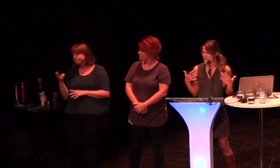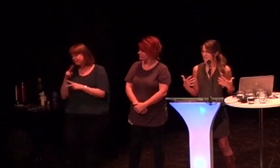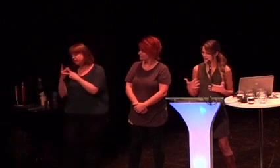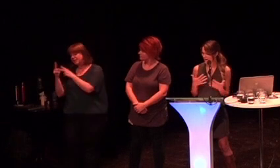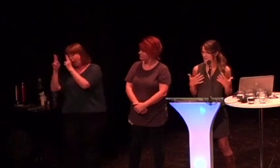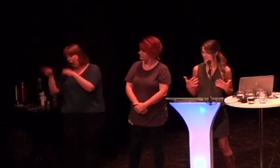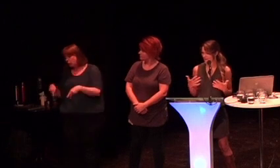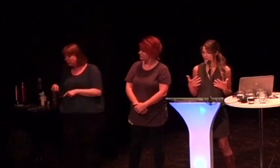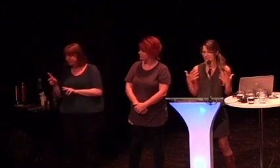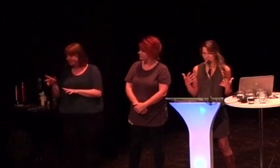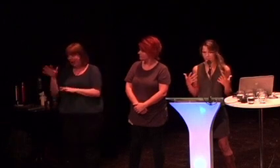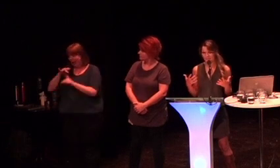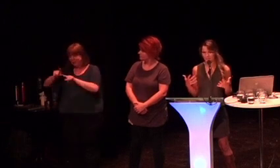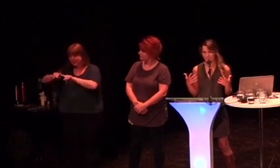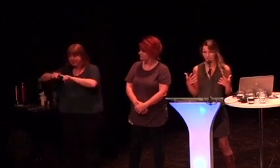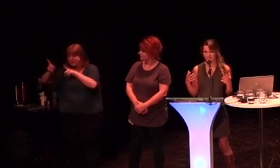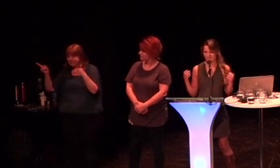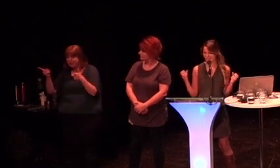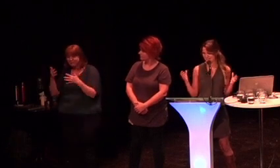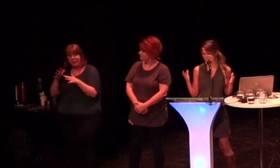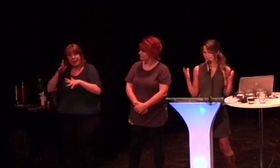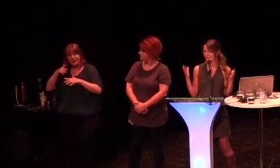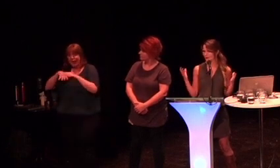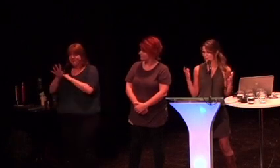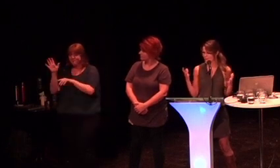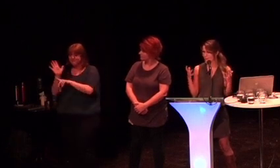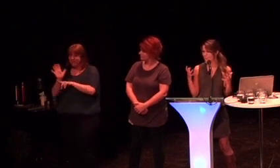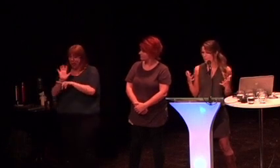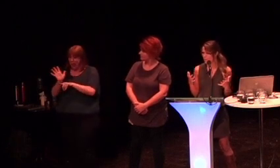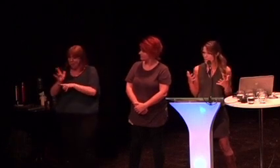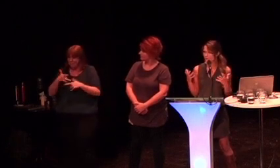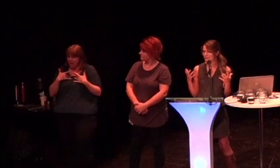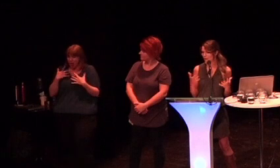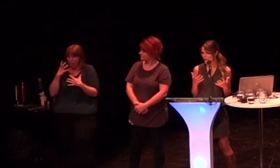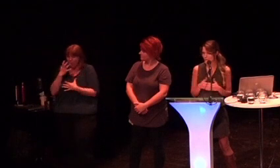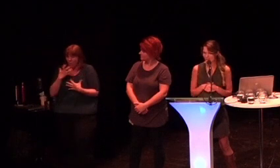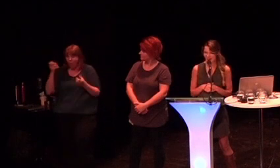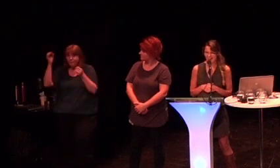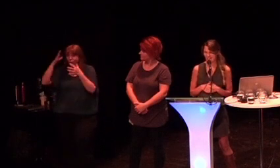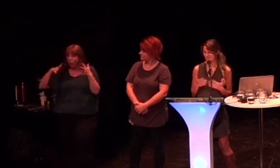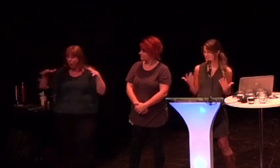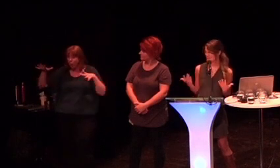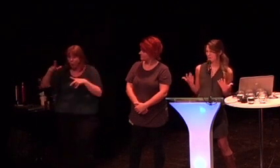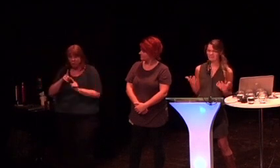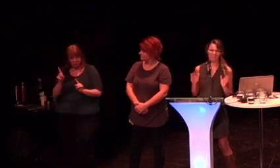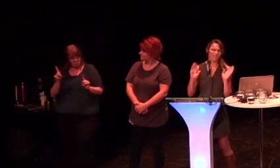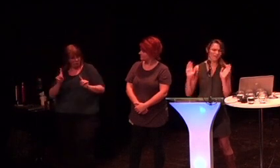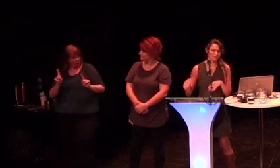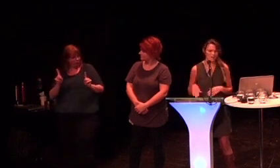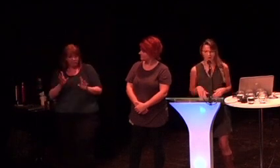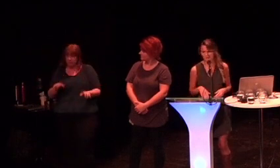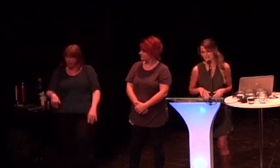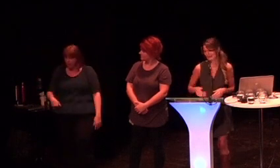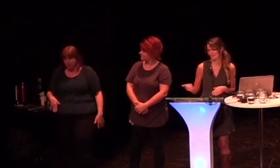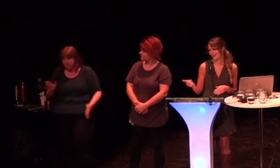and there was a different atmosphere. It was like walking into a film and suddenly there's this glow, this warm glow. And I was like, what's going on? I was like,